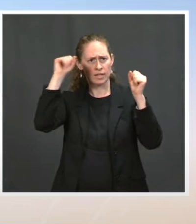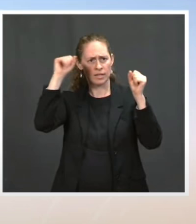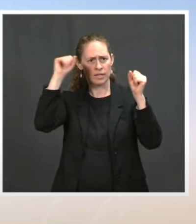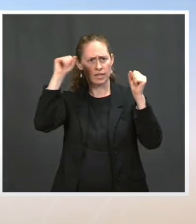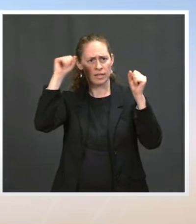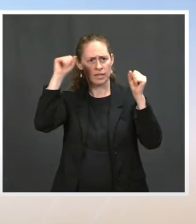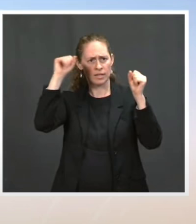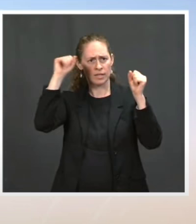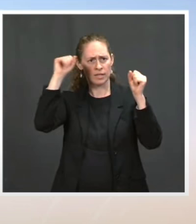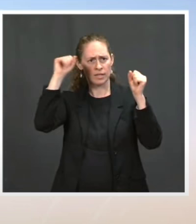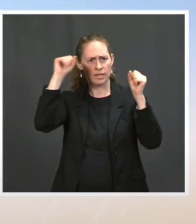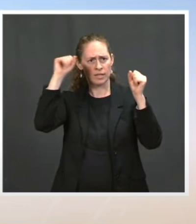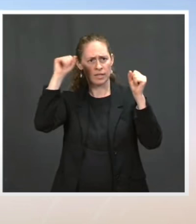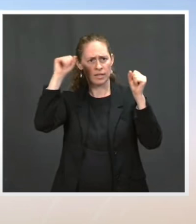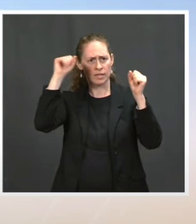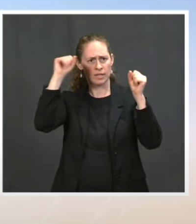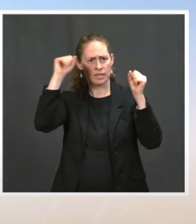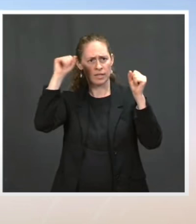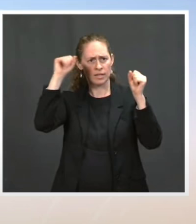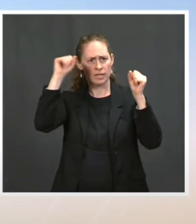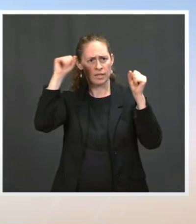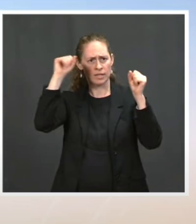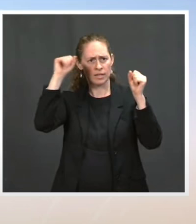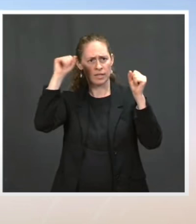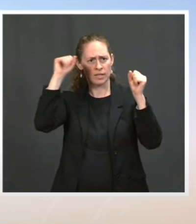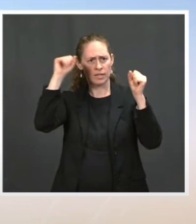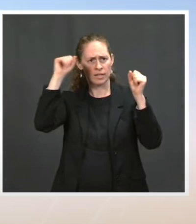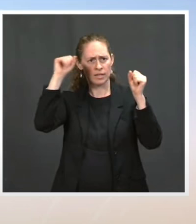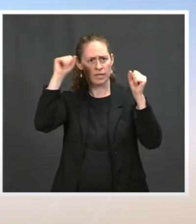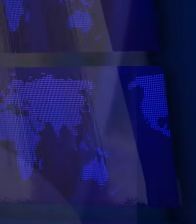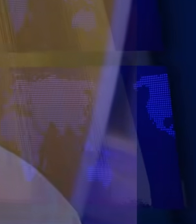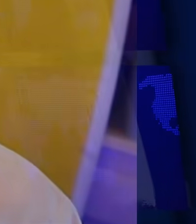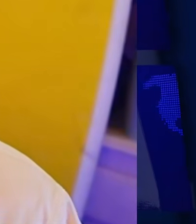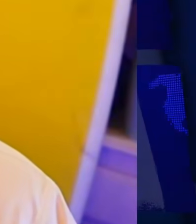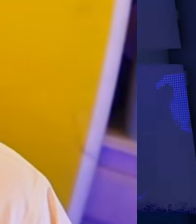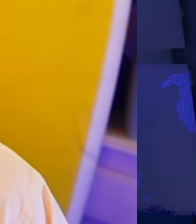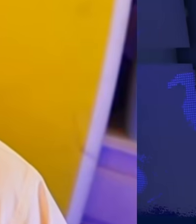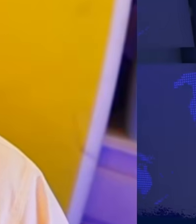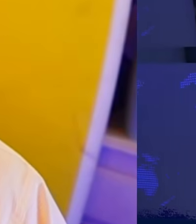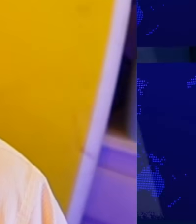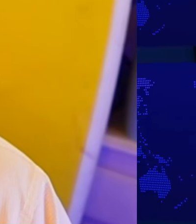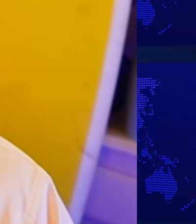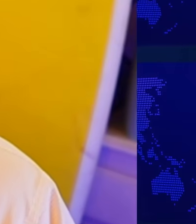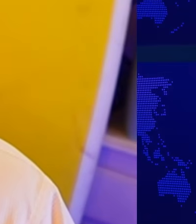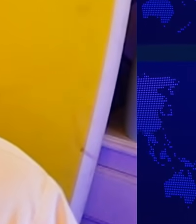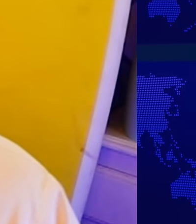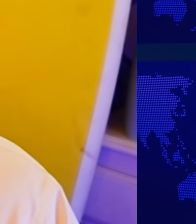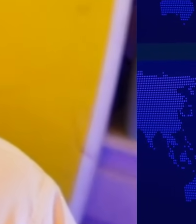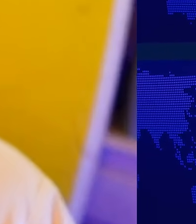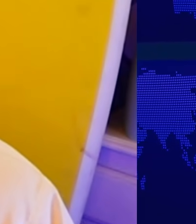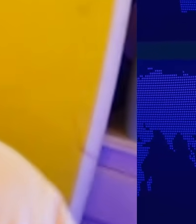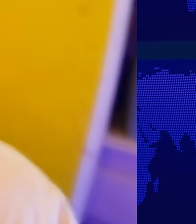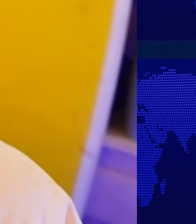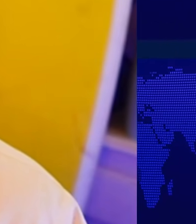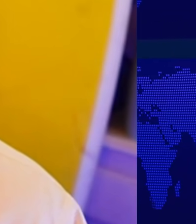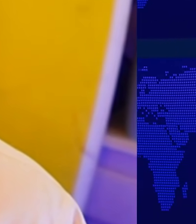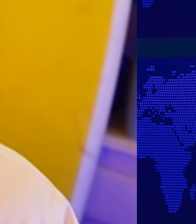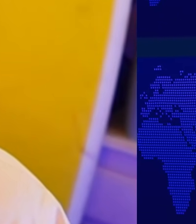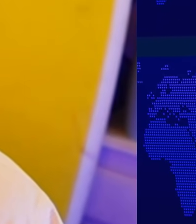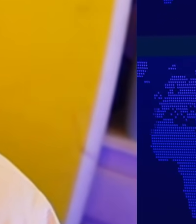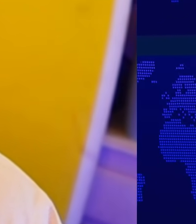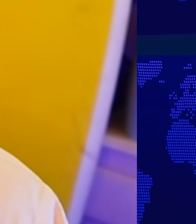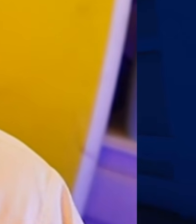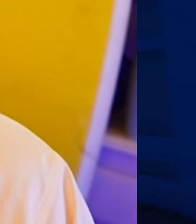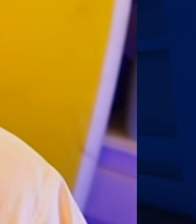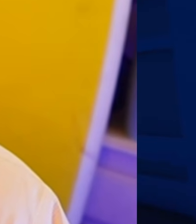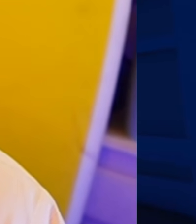So what is that question, LA? The guy in the audience is asking for tomorrow's conference. Is